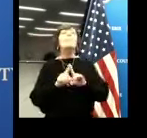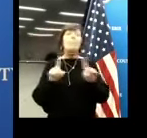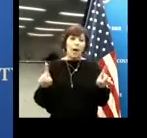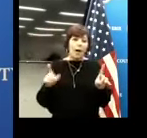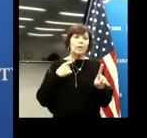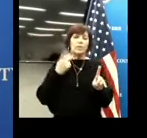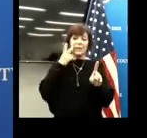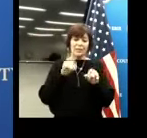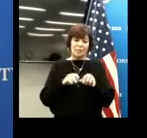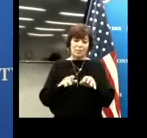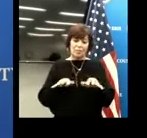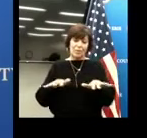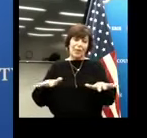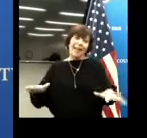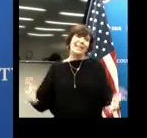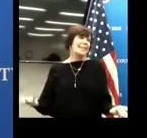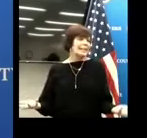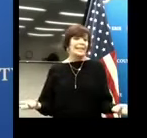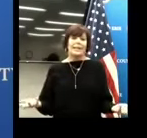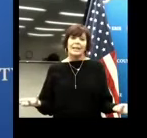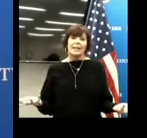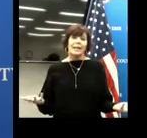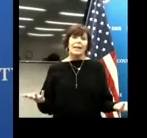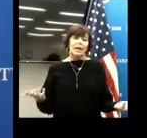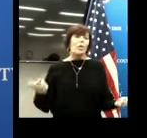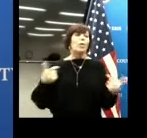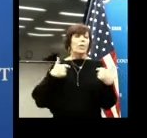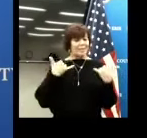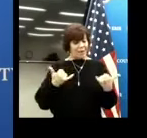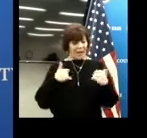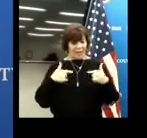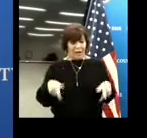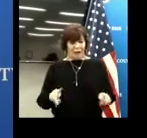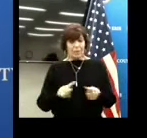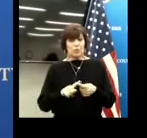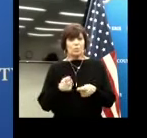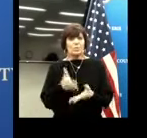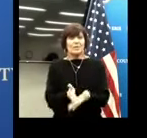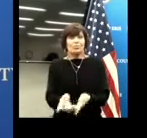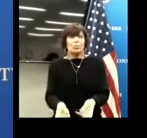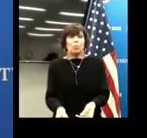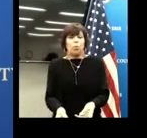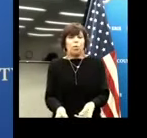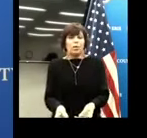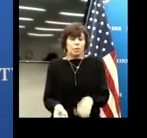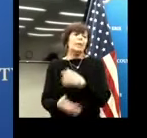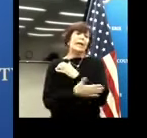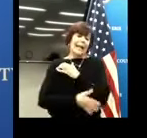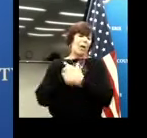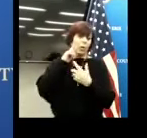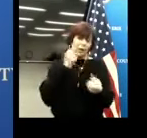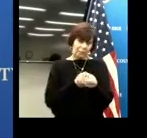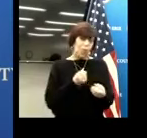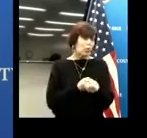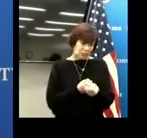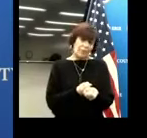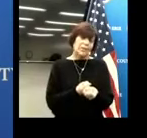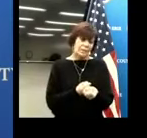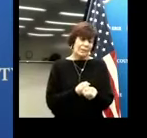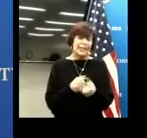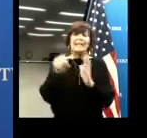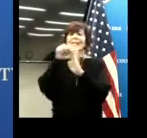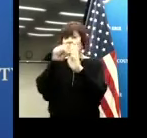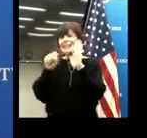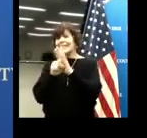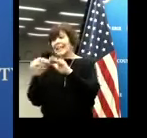spread in some of these locations, and we have an opportunity to control it. So the county will be enforcing, as we always have. The state